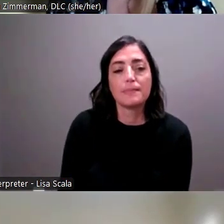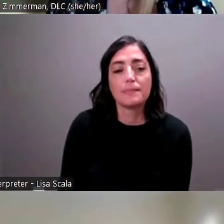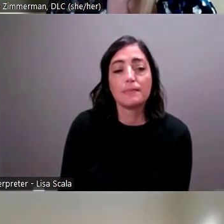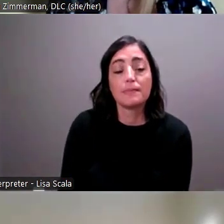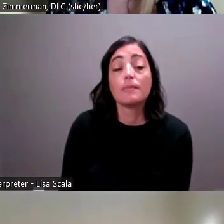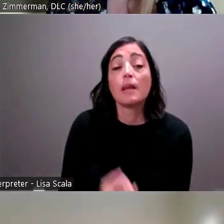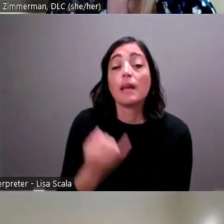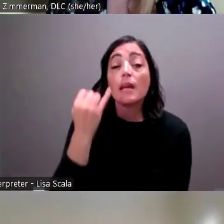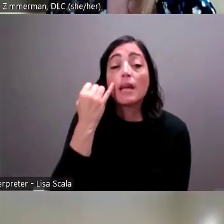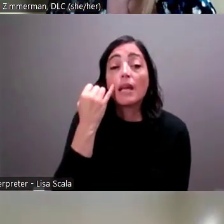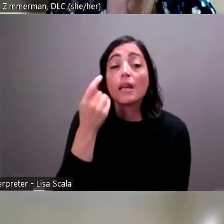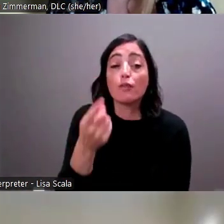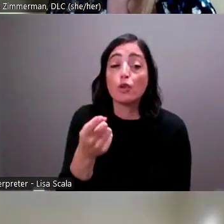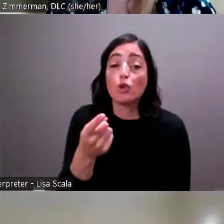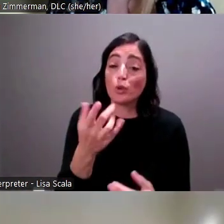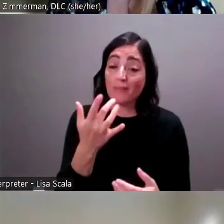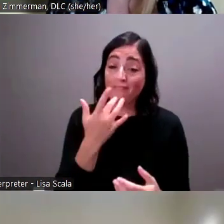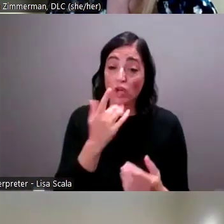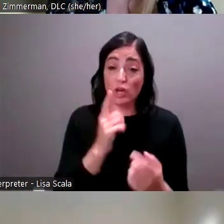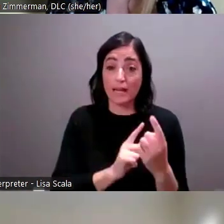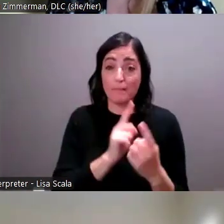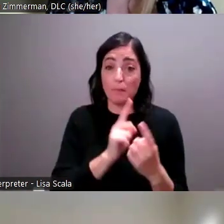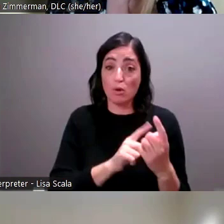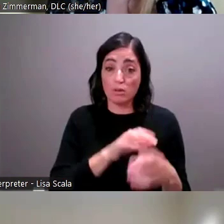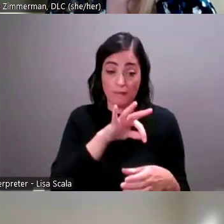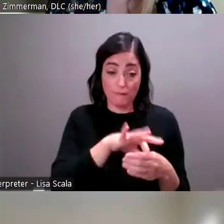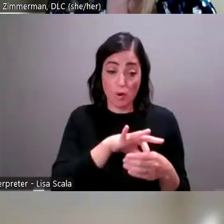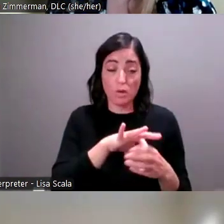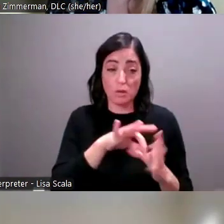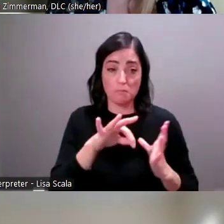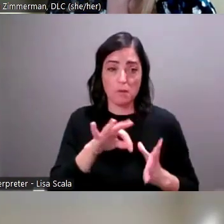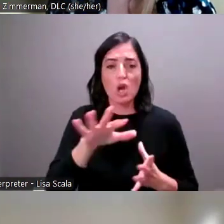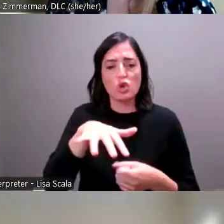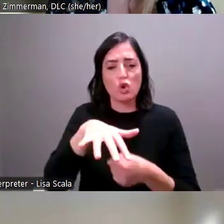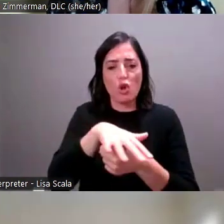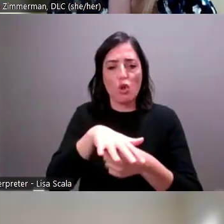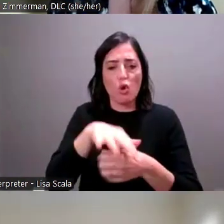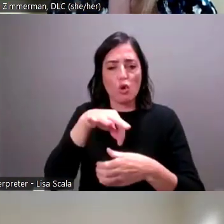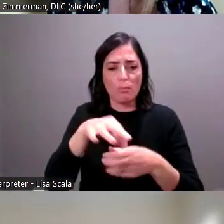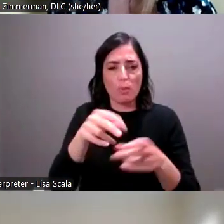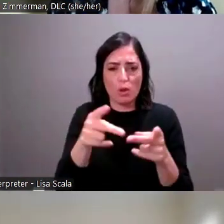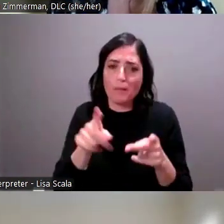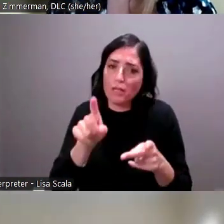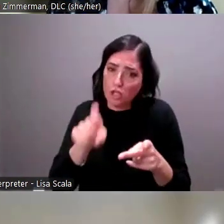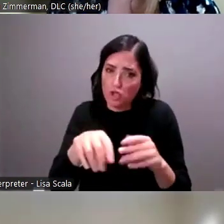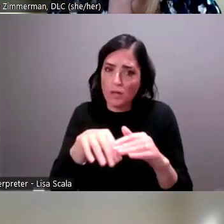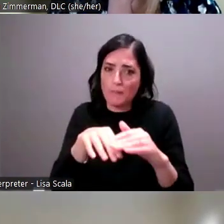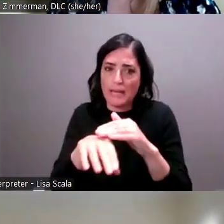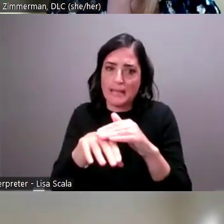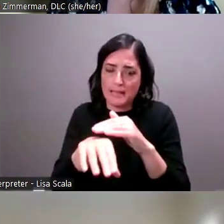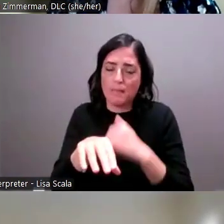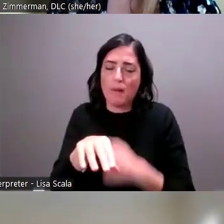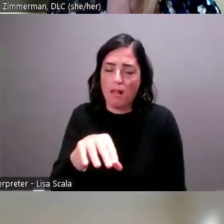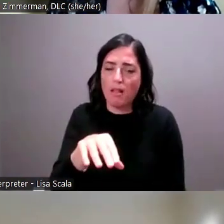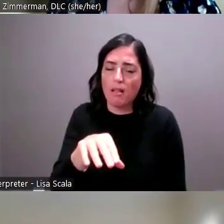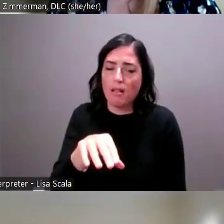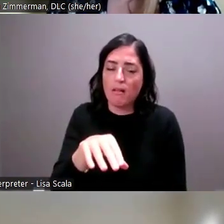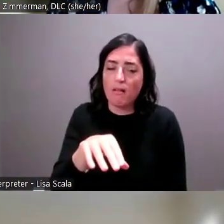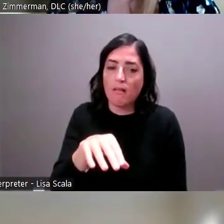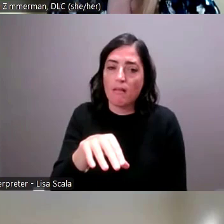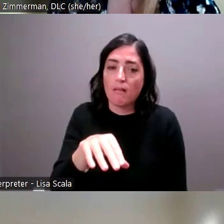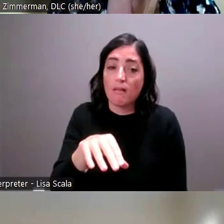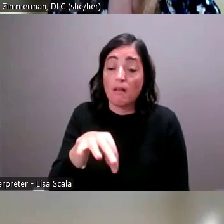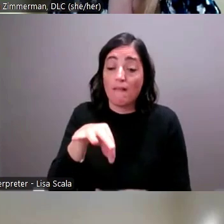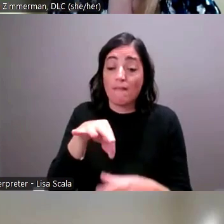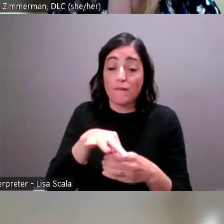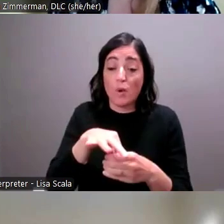And if you prefer to vote in person, your polling place really should be accessible. And voting